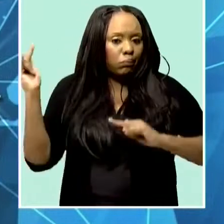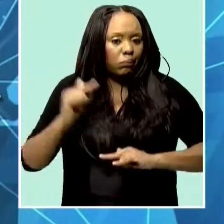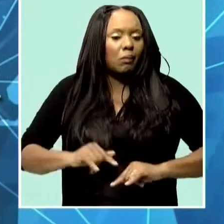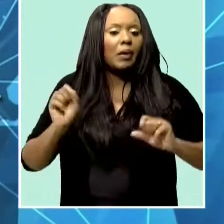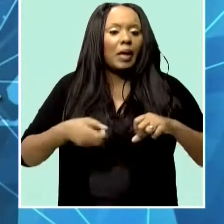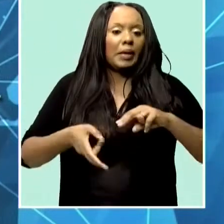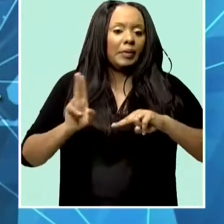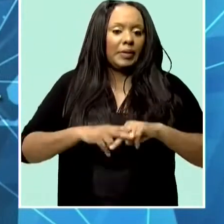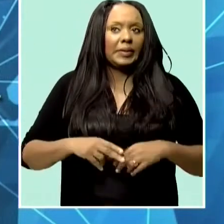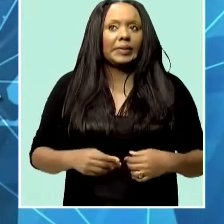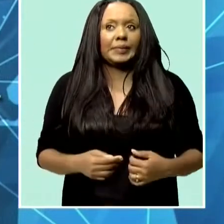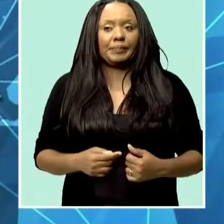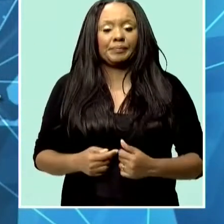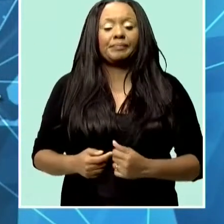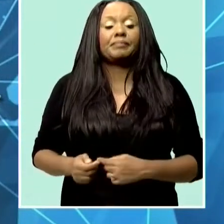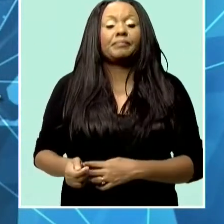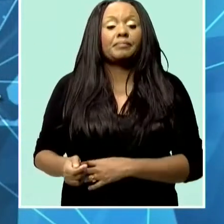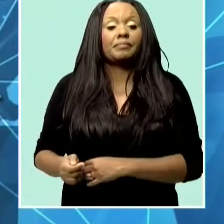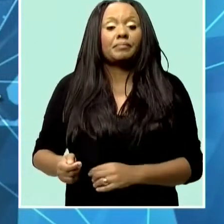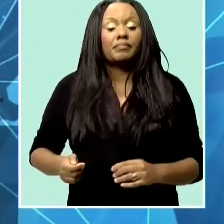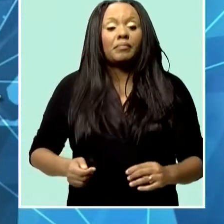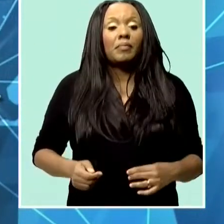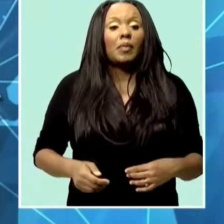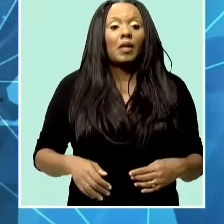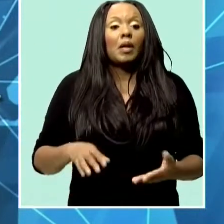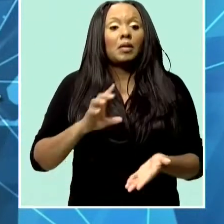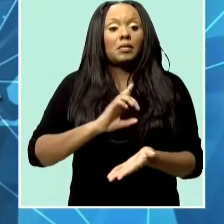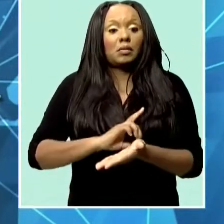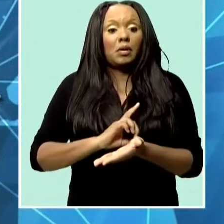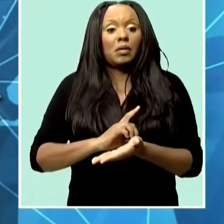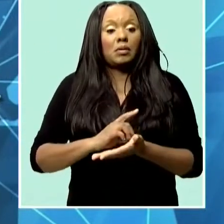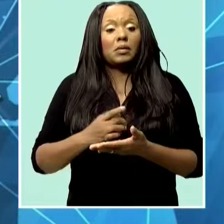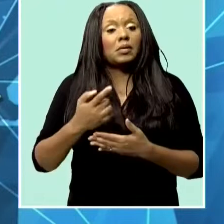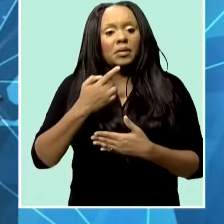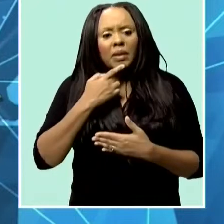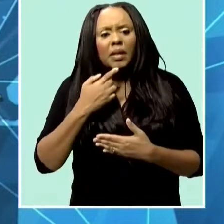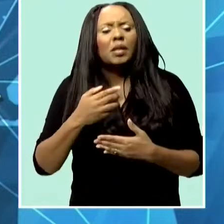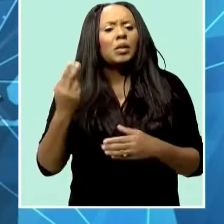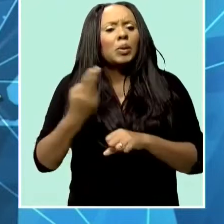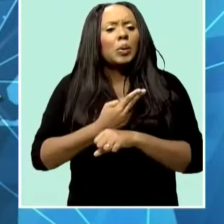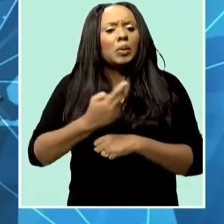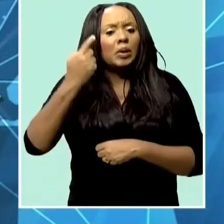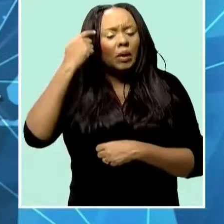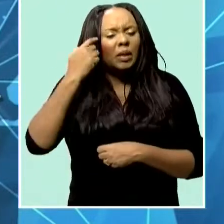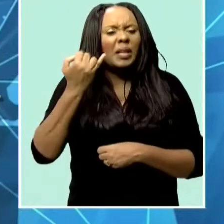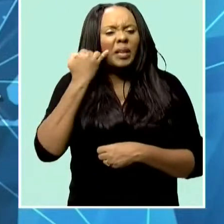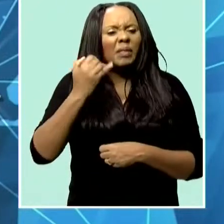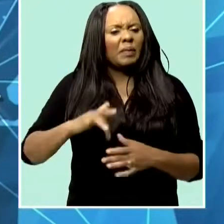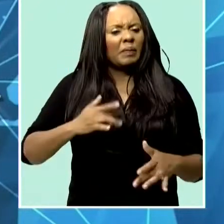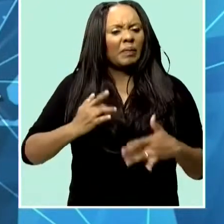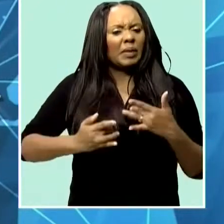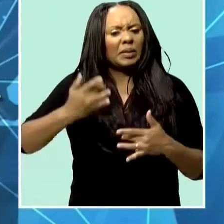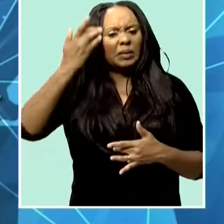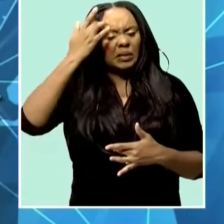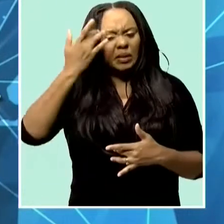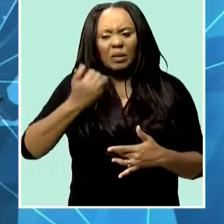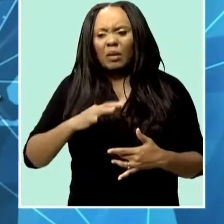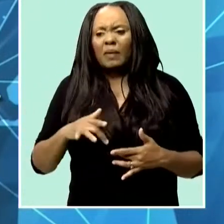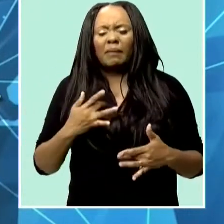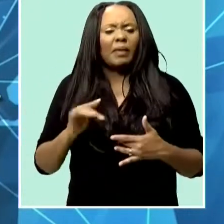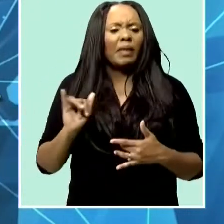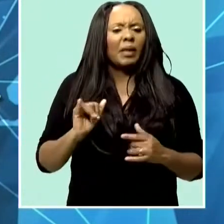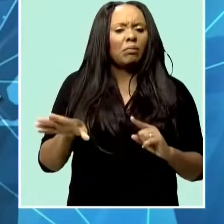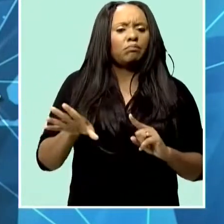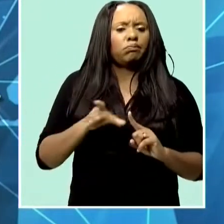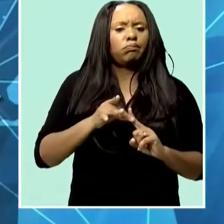Well, Shane, Dr. Williams is urging people to let good common sense prevail. If you're infected or displaying COVID-19 symptoms, simply stay at